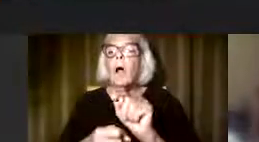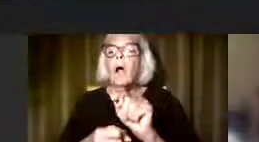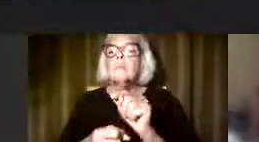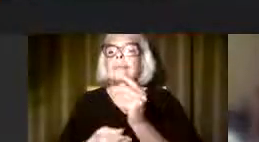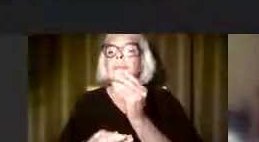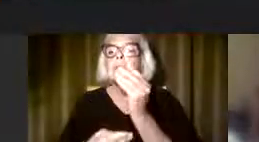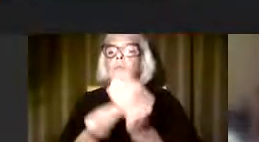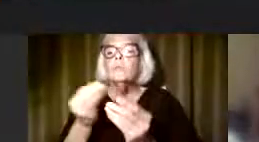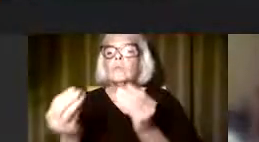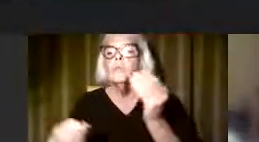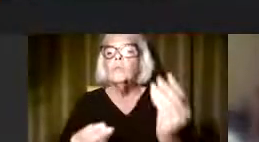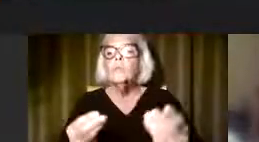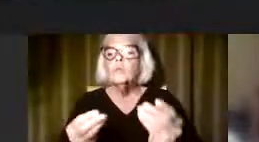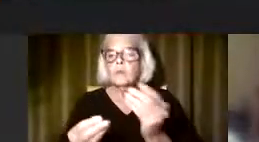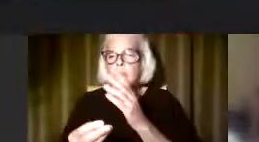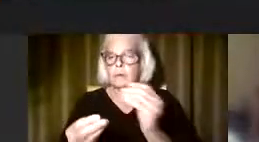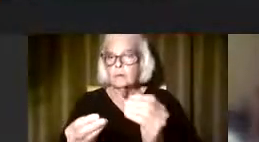with.